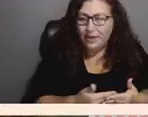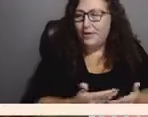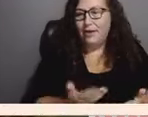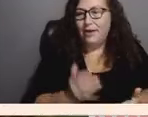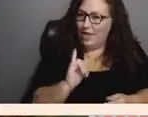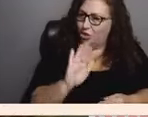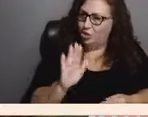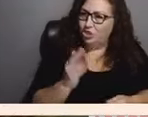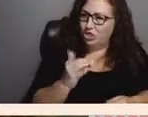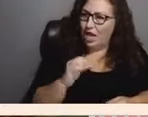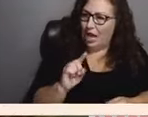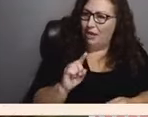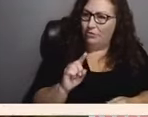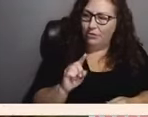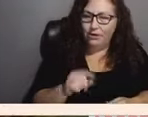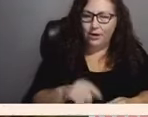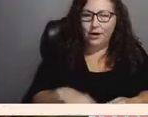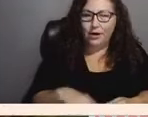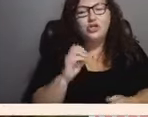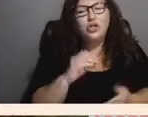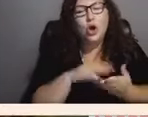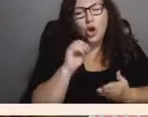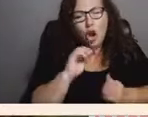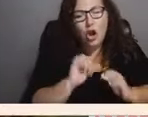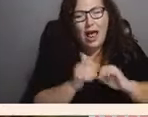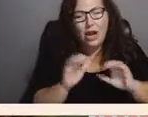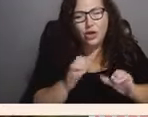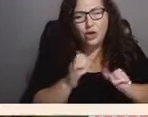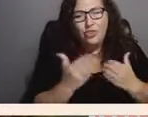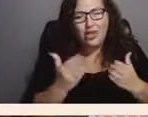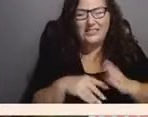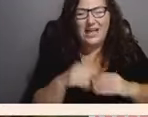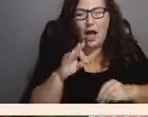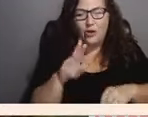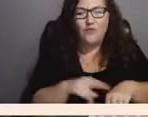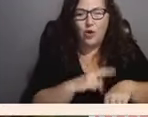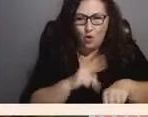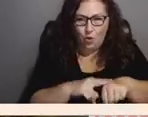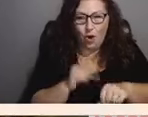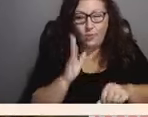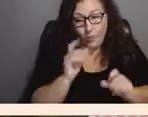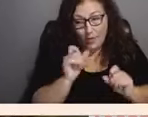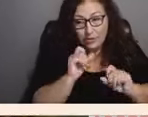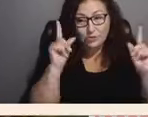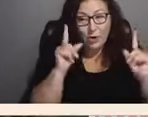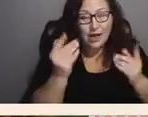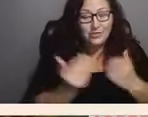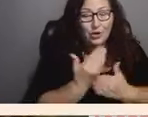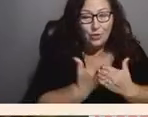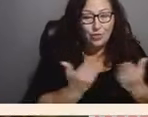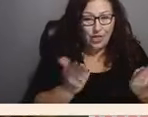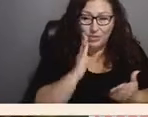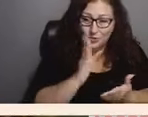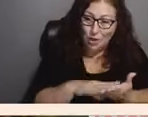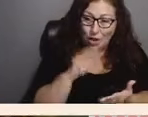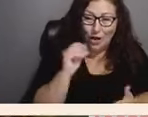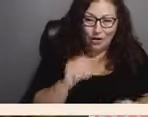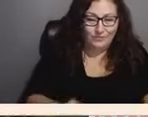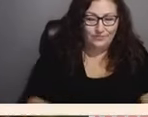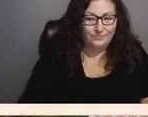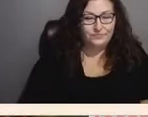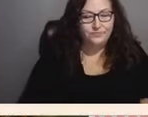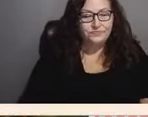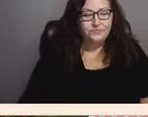learn how to do things out of the norm, and you'd be surprised of new things that you can learn. Okay?